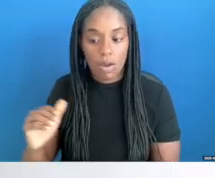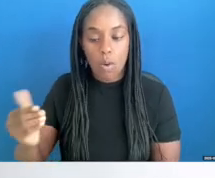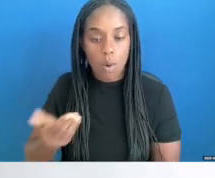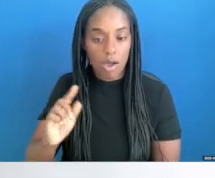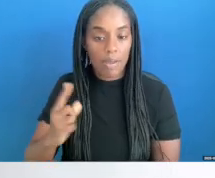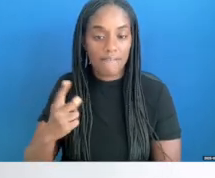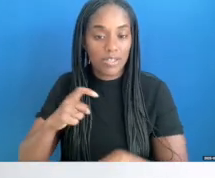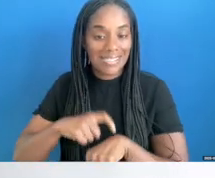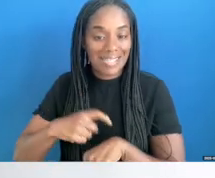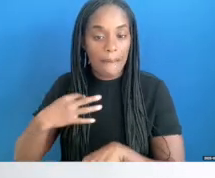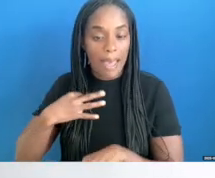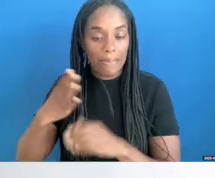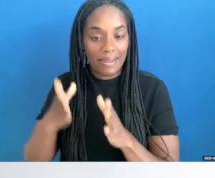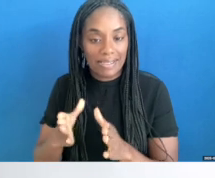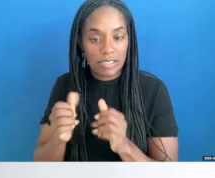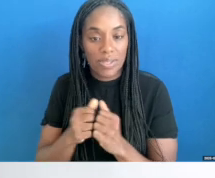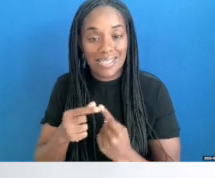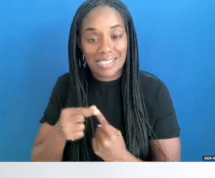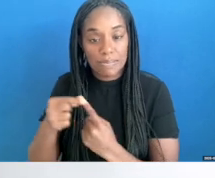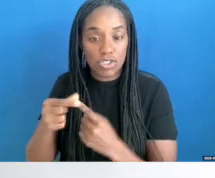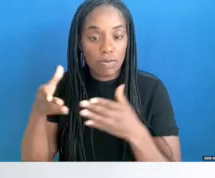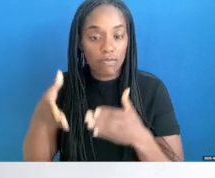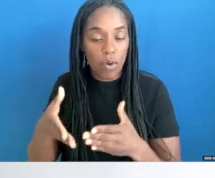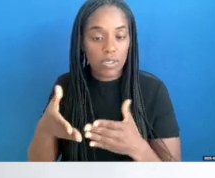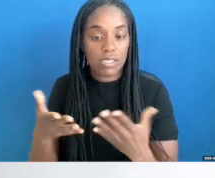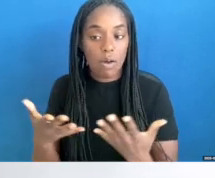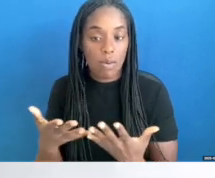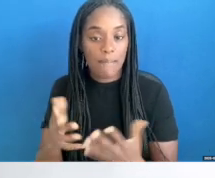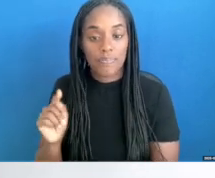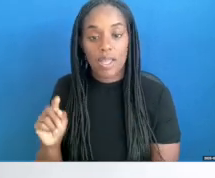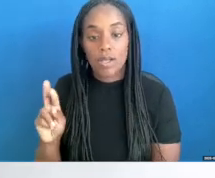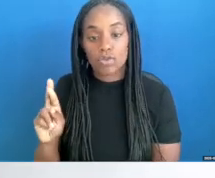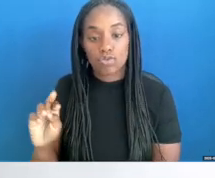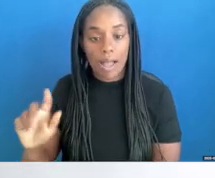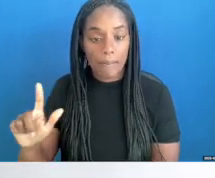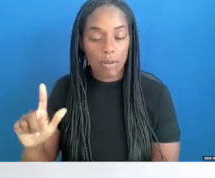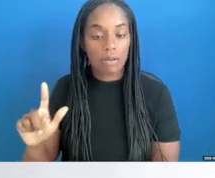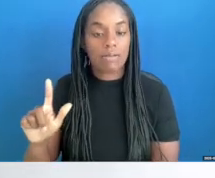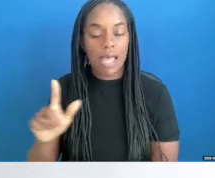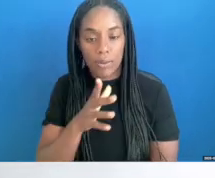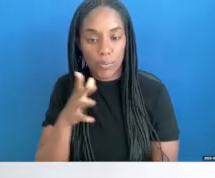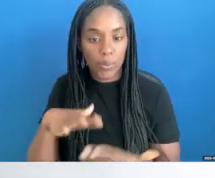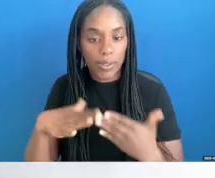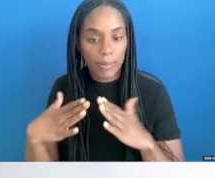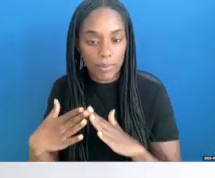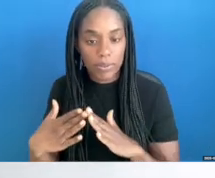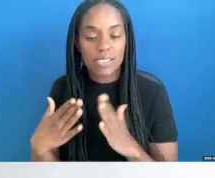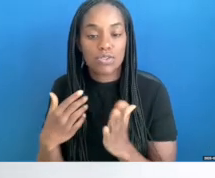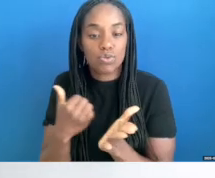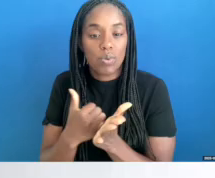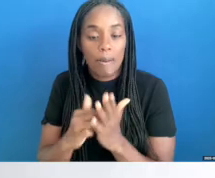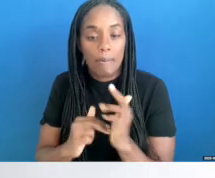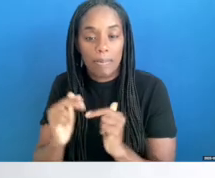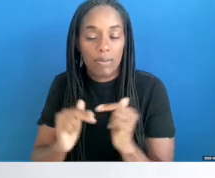first-time applicants with a special focus on tribal and rural communities to help build